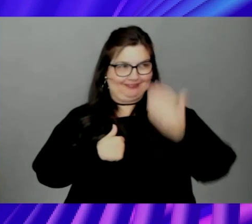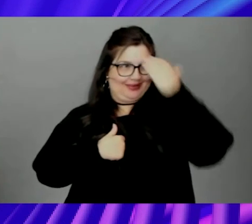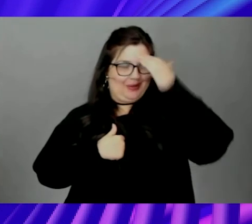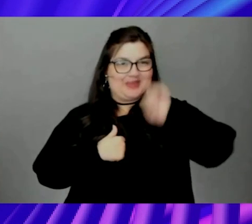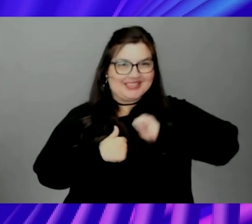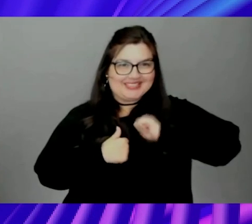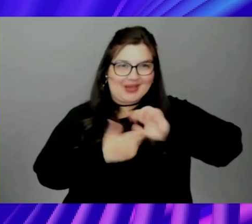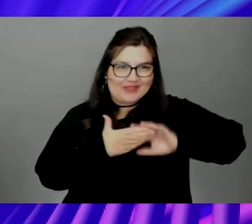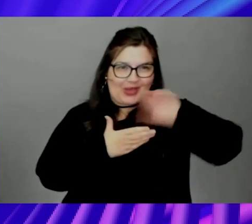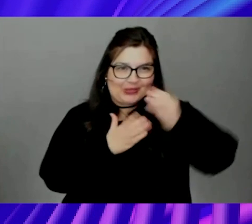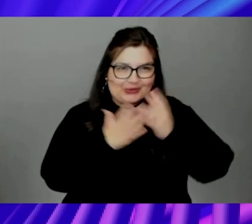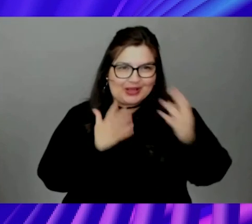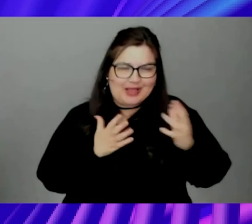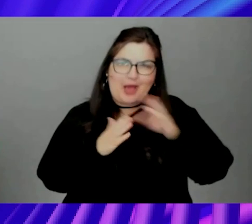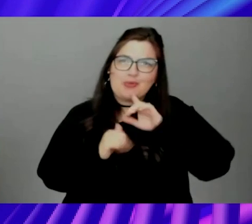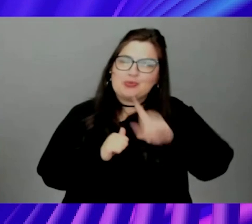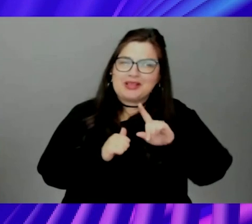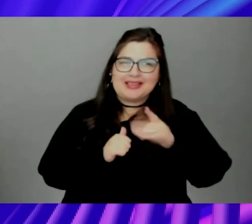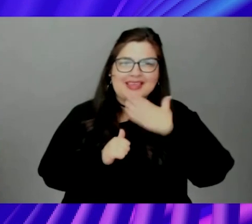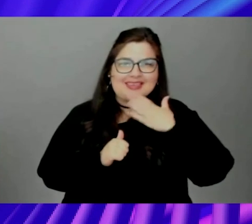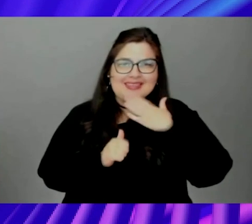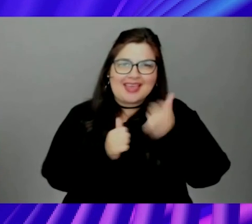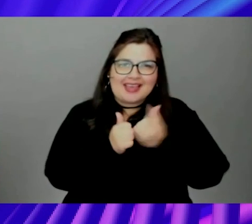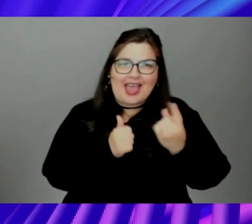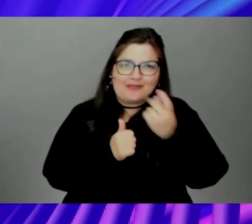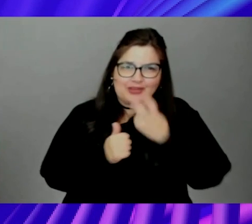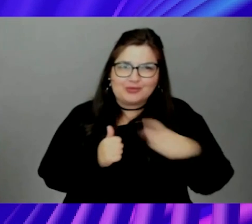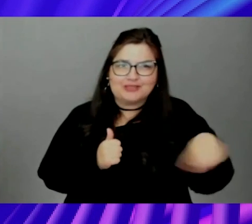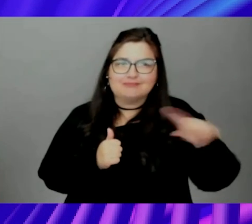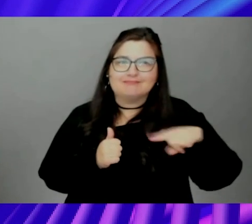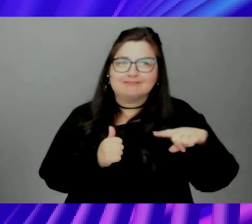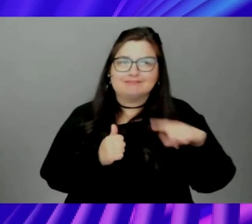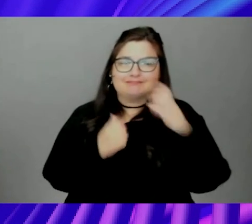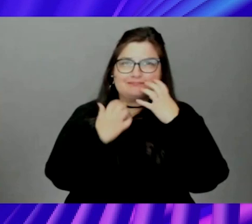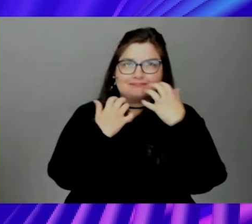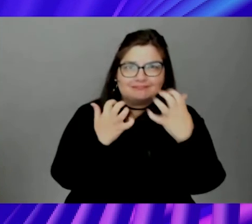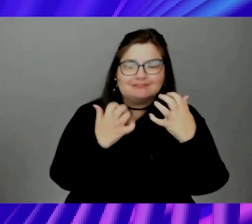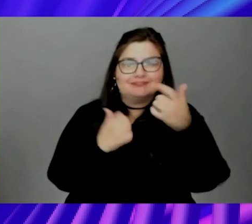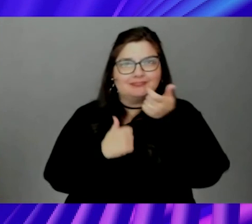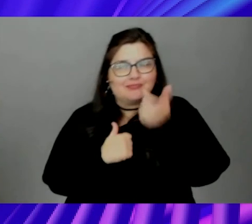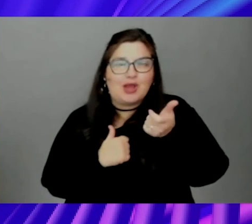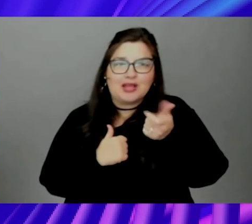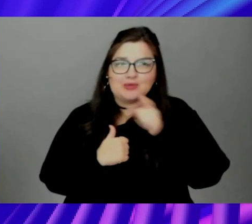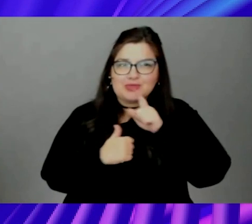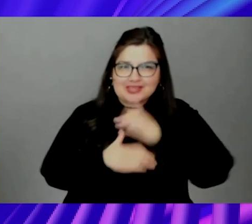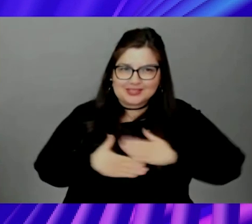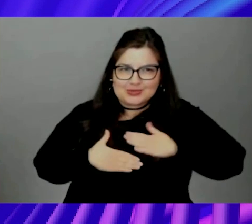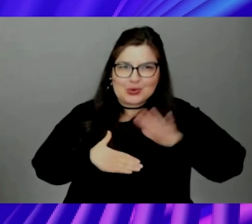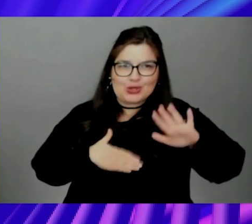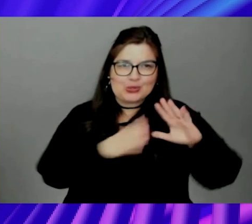thank everybody for joining us over here at Reinforce. I hope you continue to enjoy the rest of your sessions. And until next